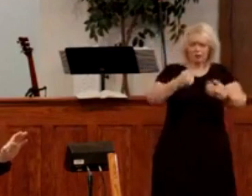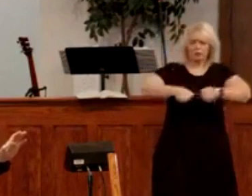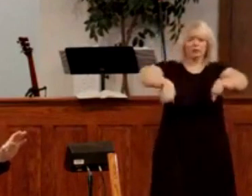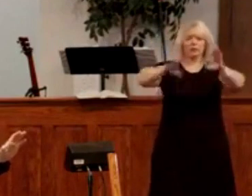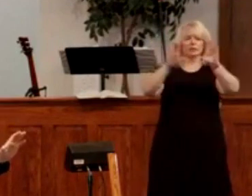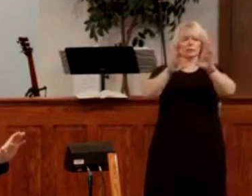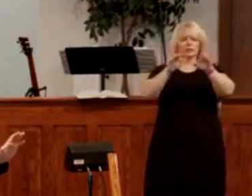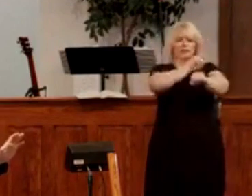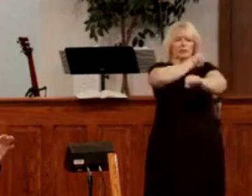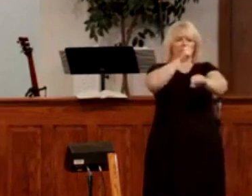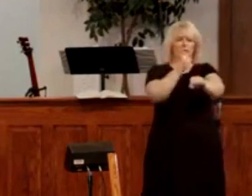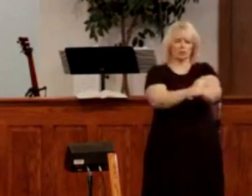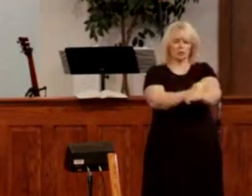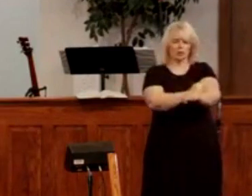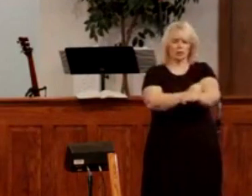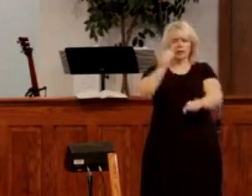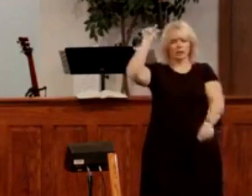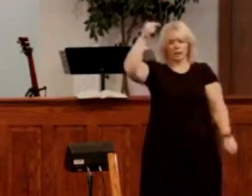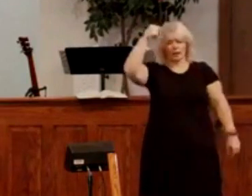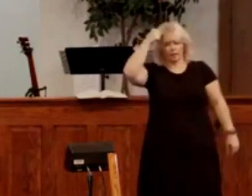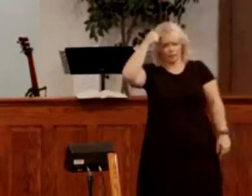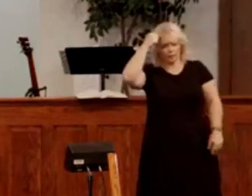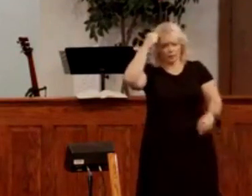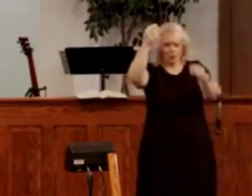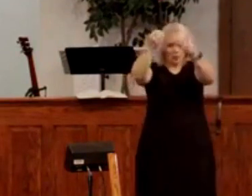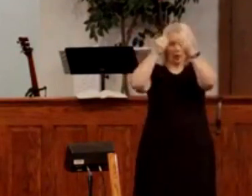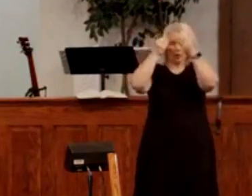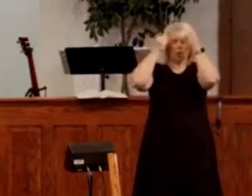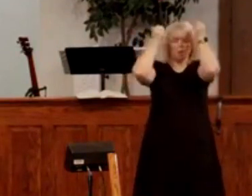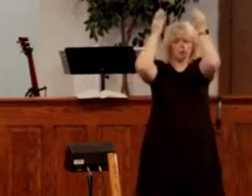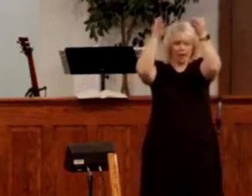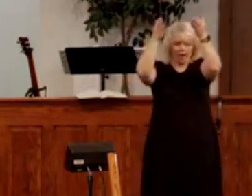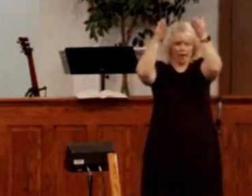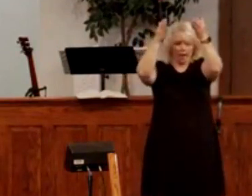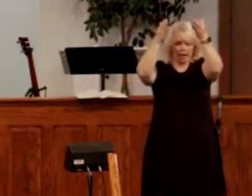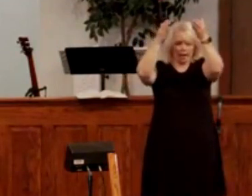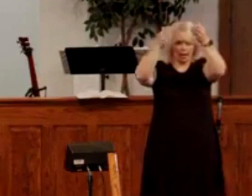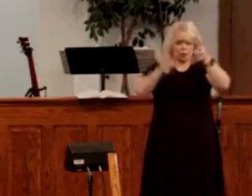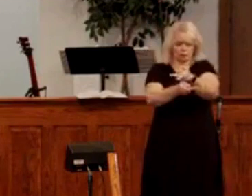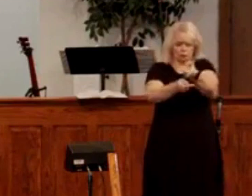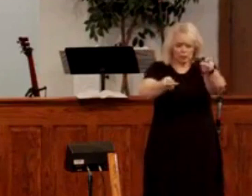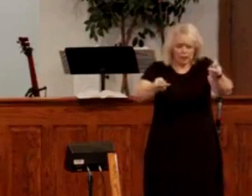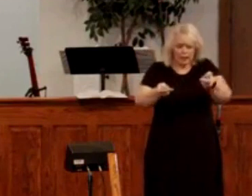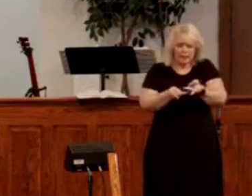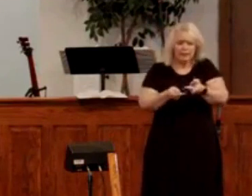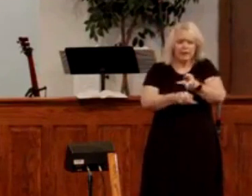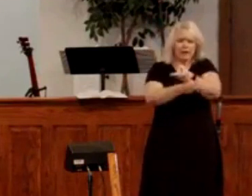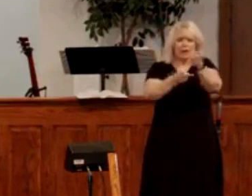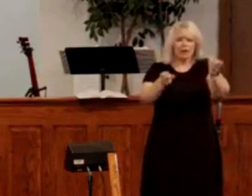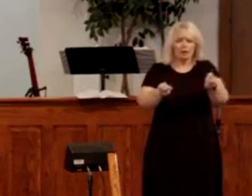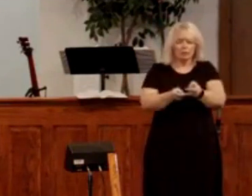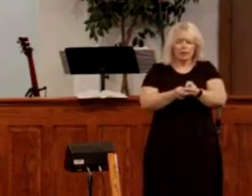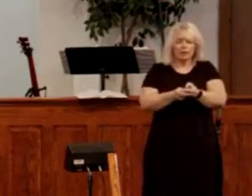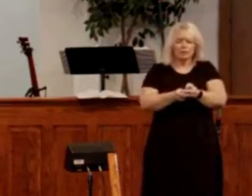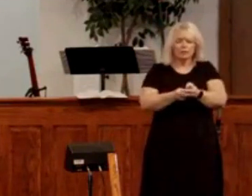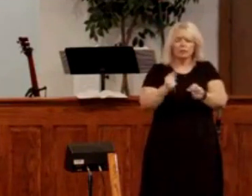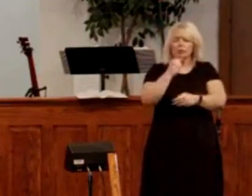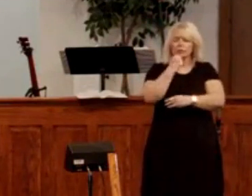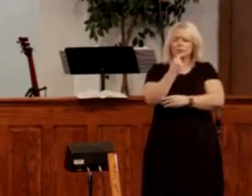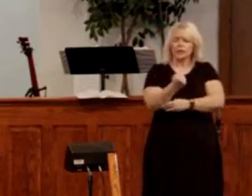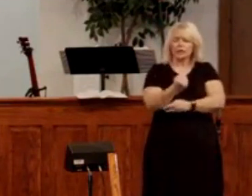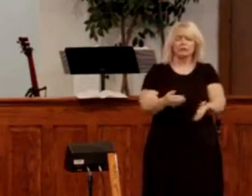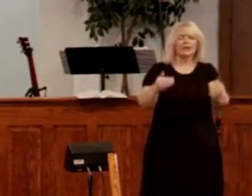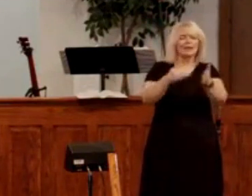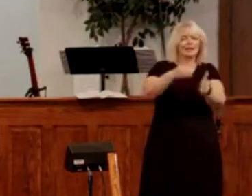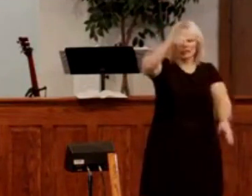authority, government authority. We are obedient to a point, to the point where we are told to go against